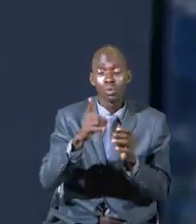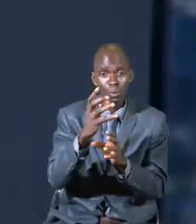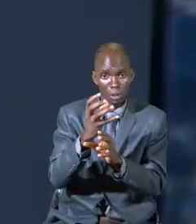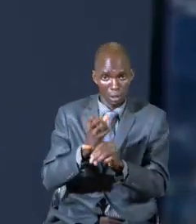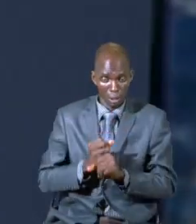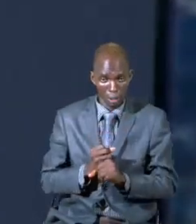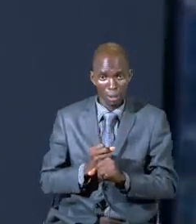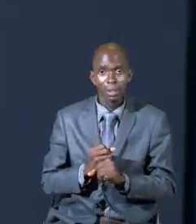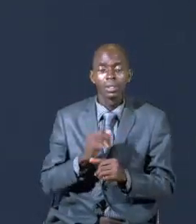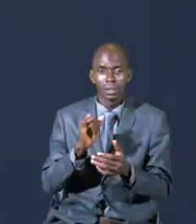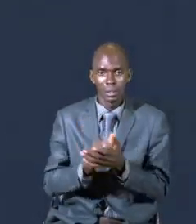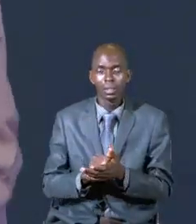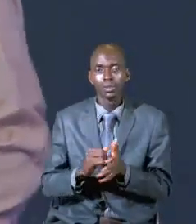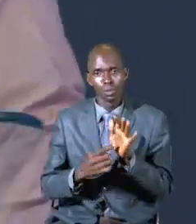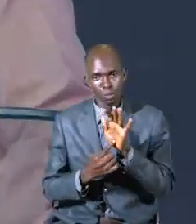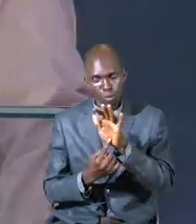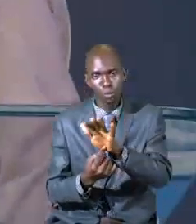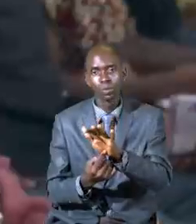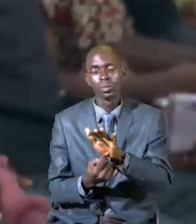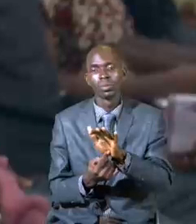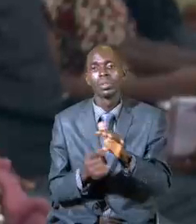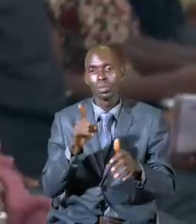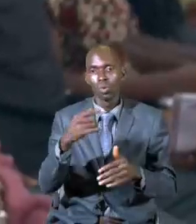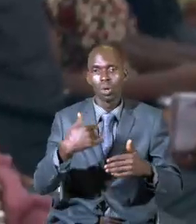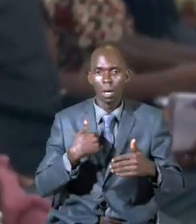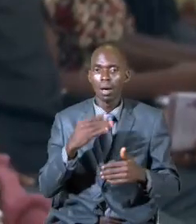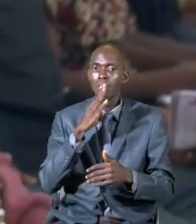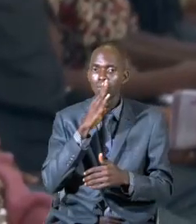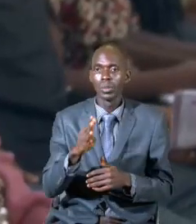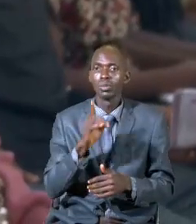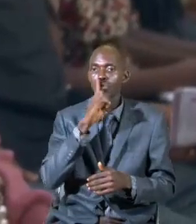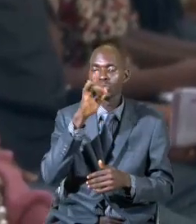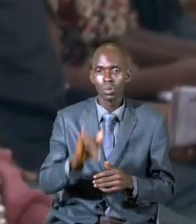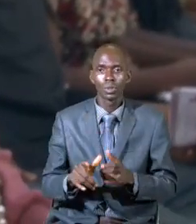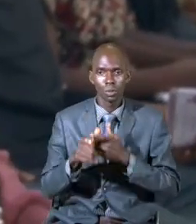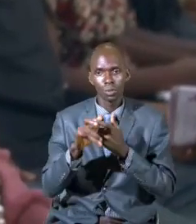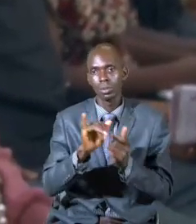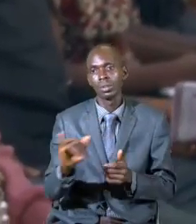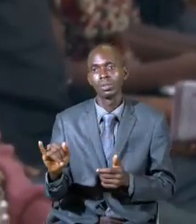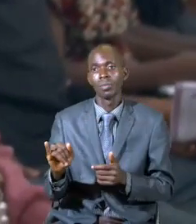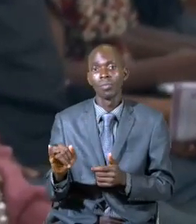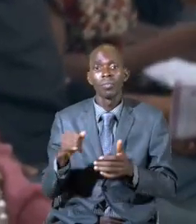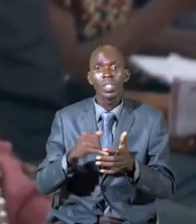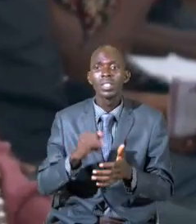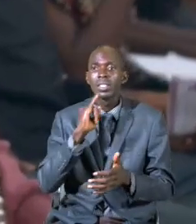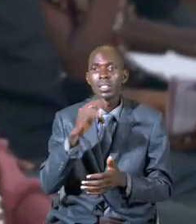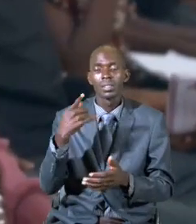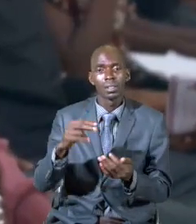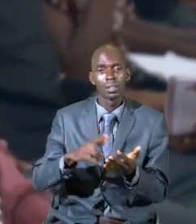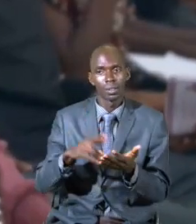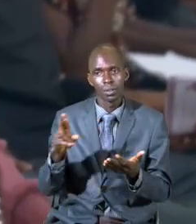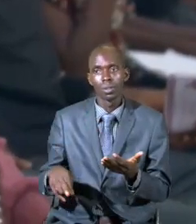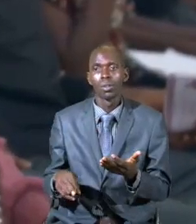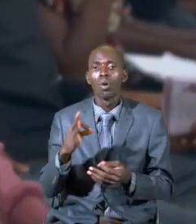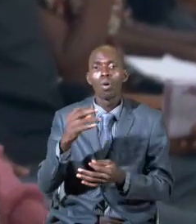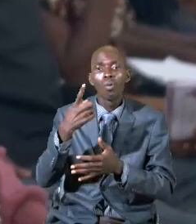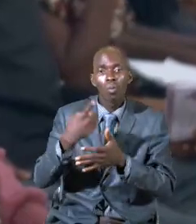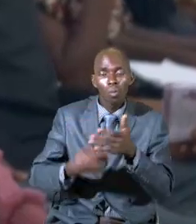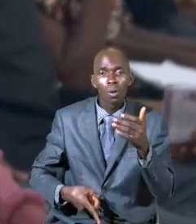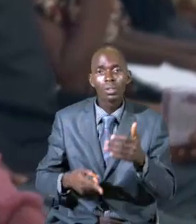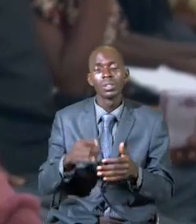you. It's where you get to that speaks for you. It's the result of what